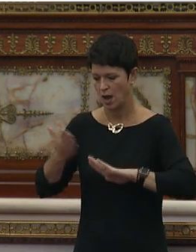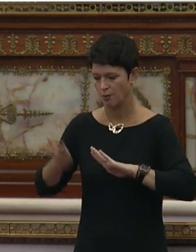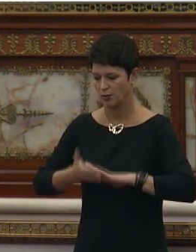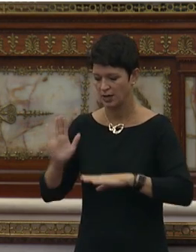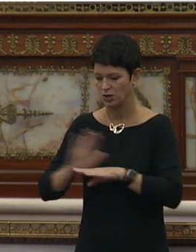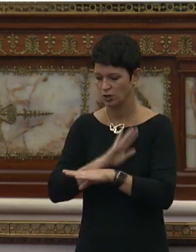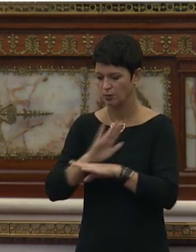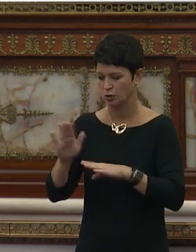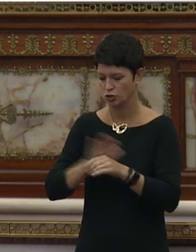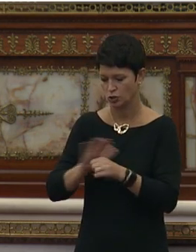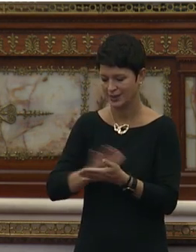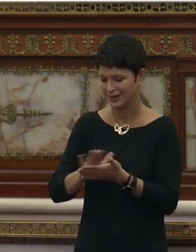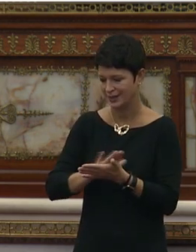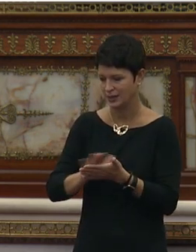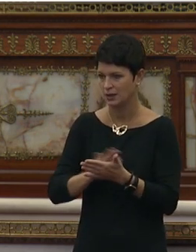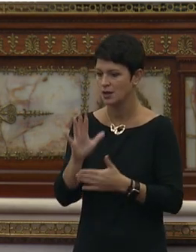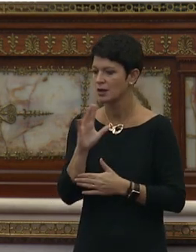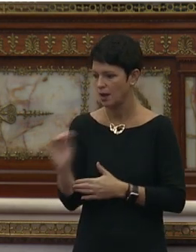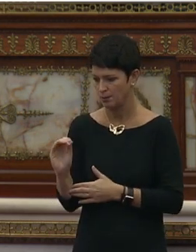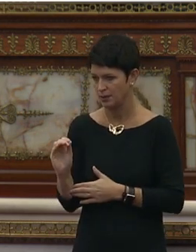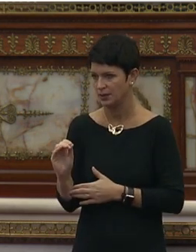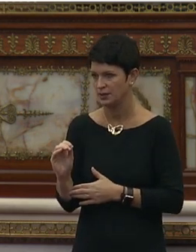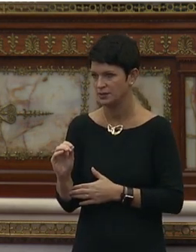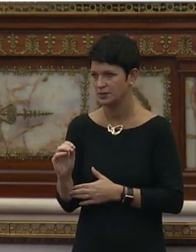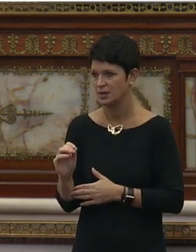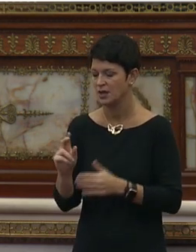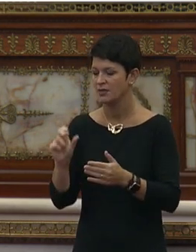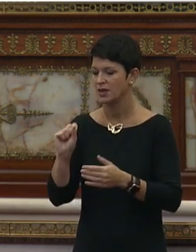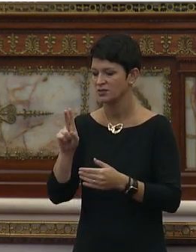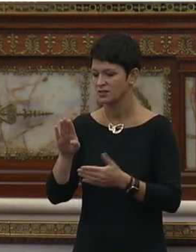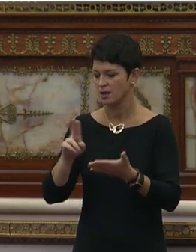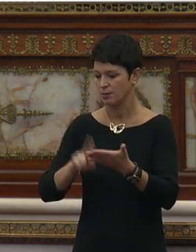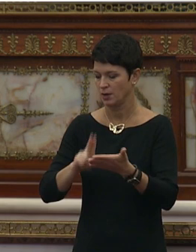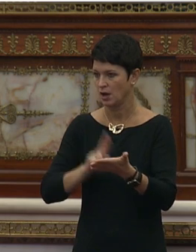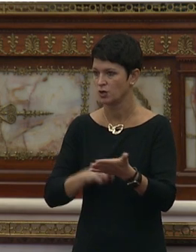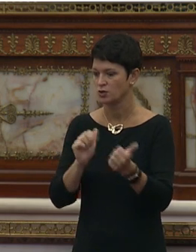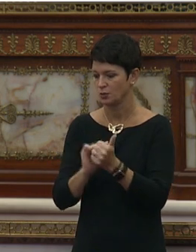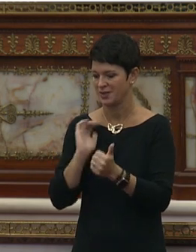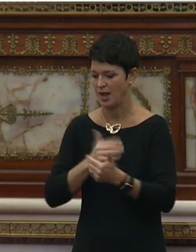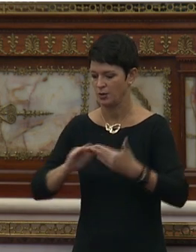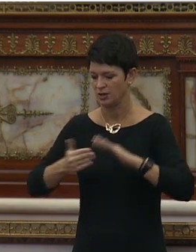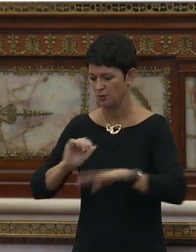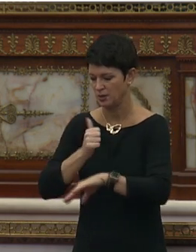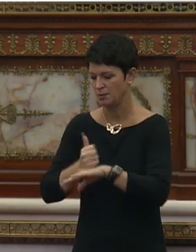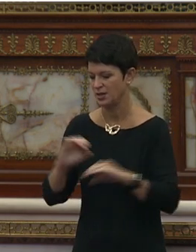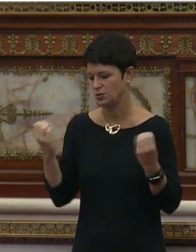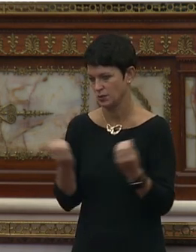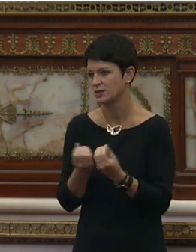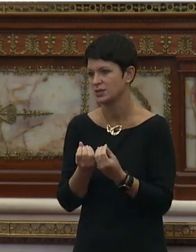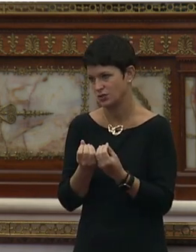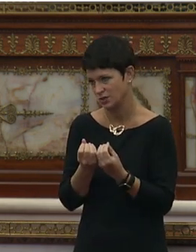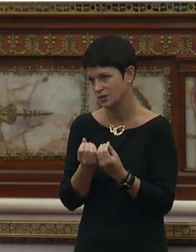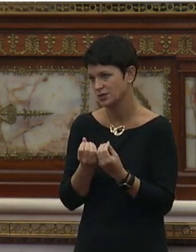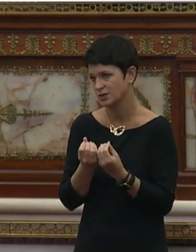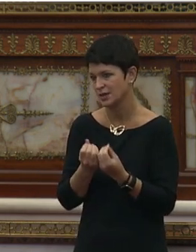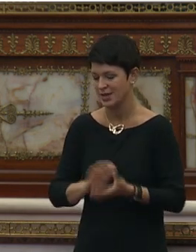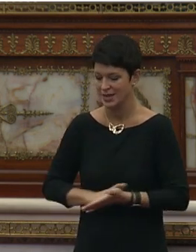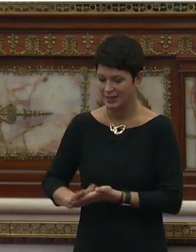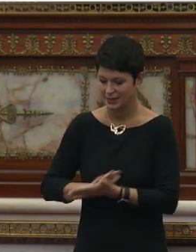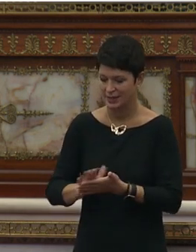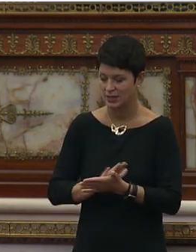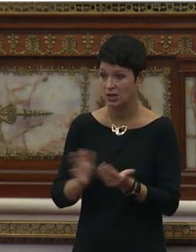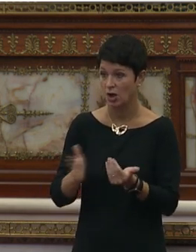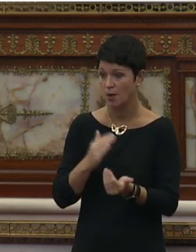operated commercial cleaning companies that are subcontracting with our community-based organizations, cleaning